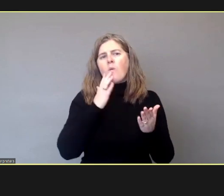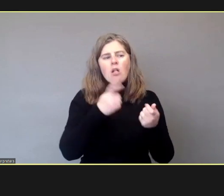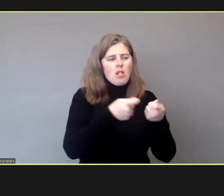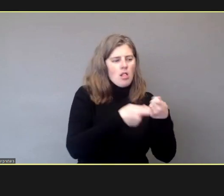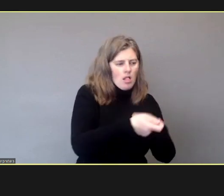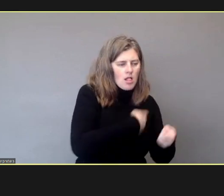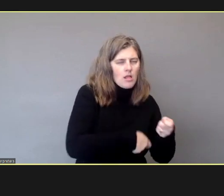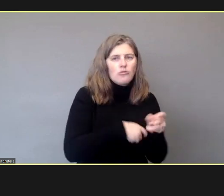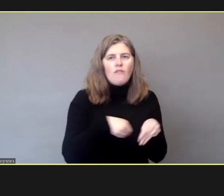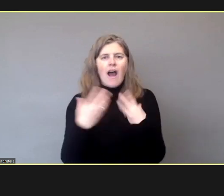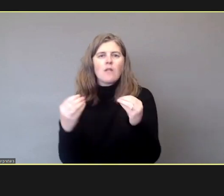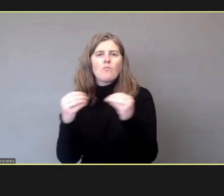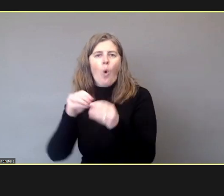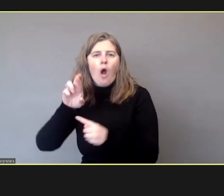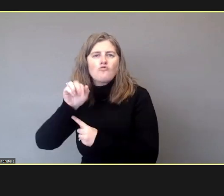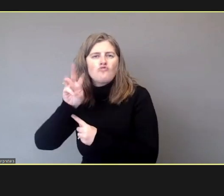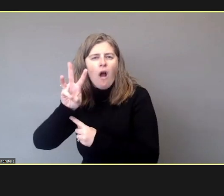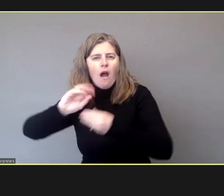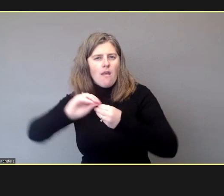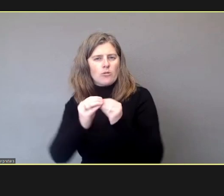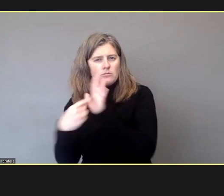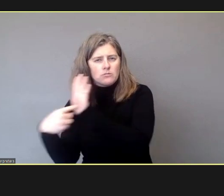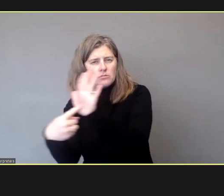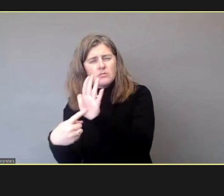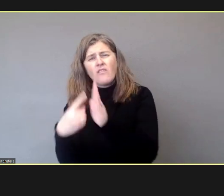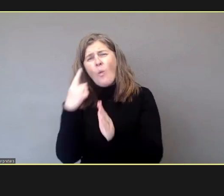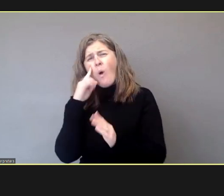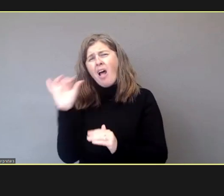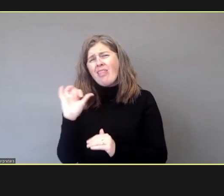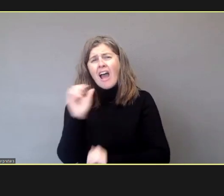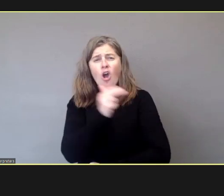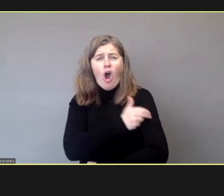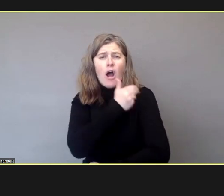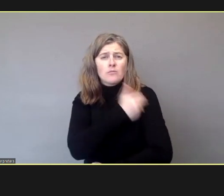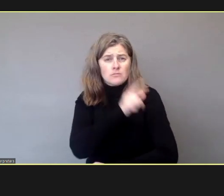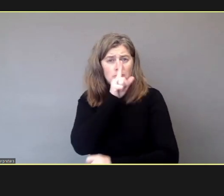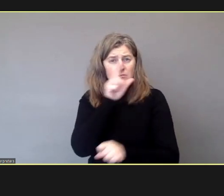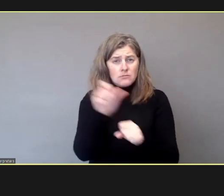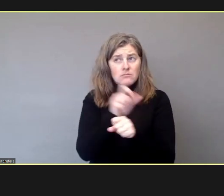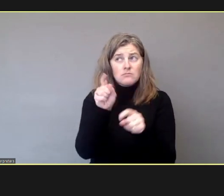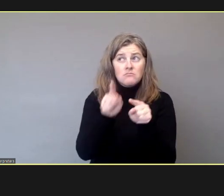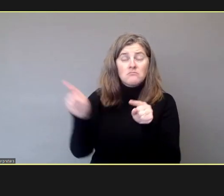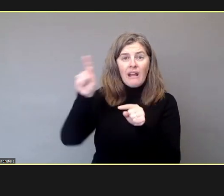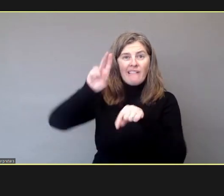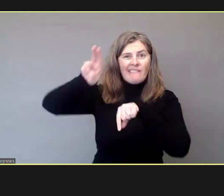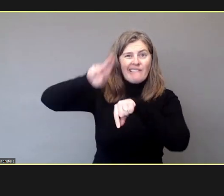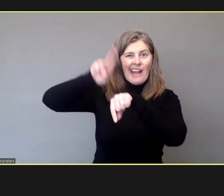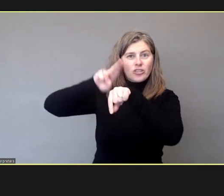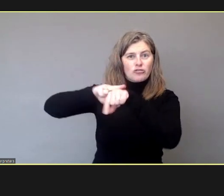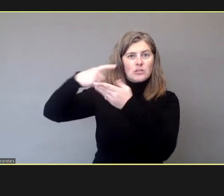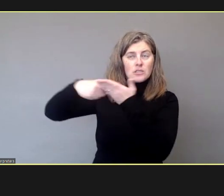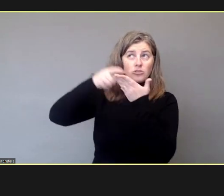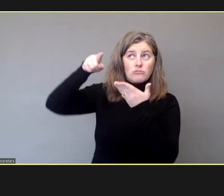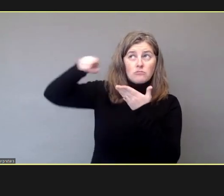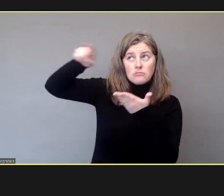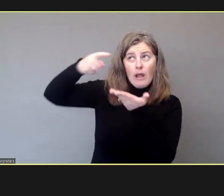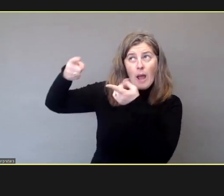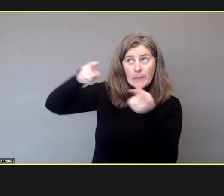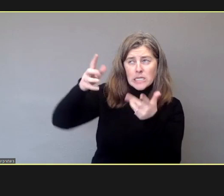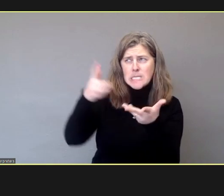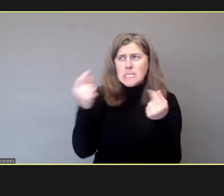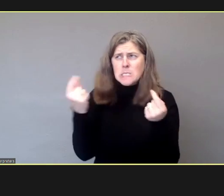that data. And for things like hospitalizations, there's a national discussion going on right now about this.